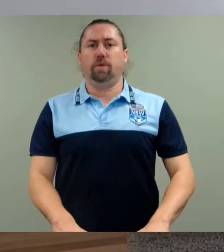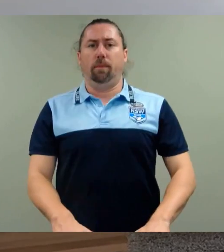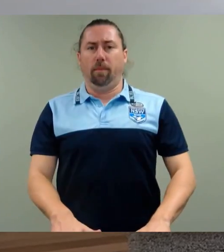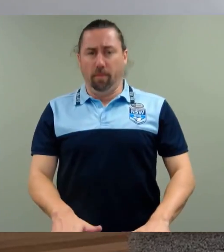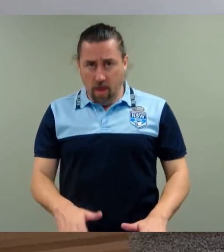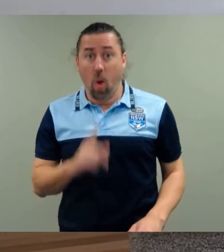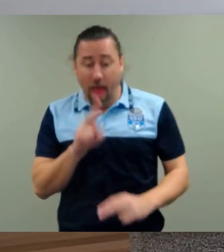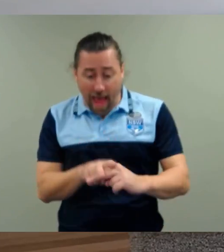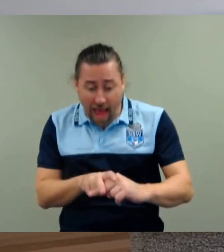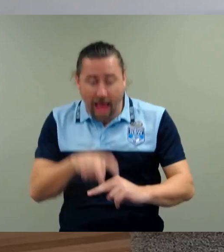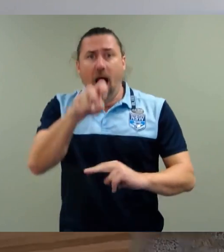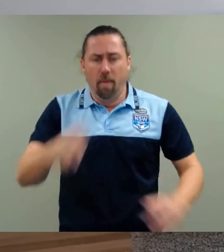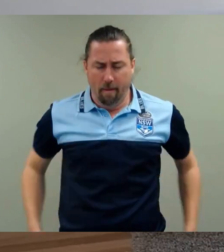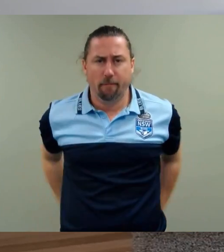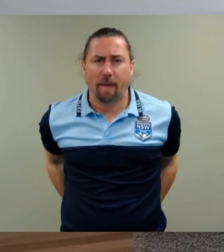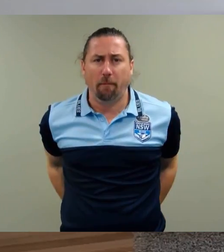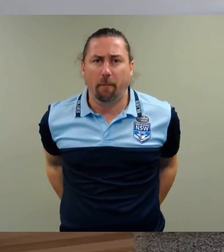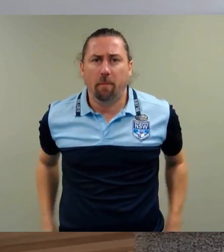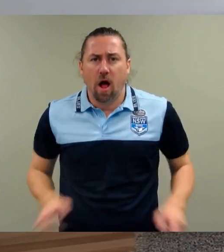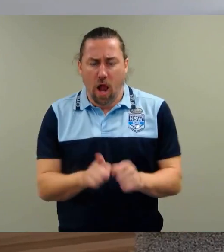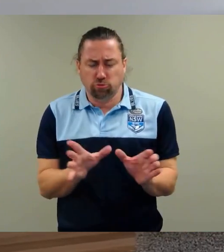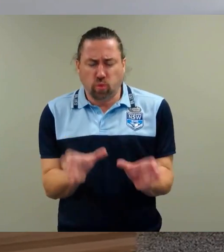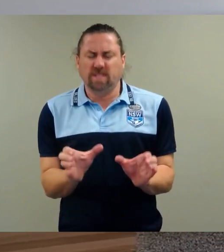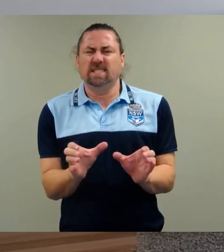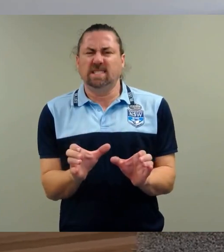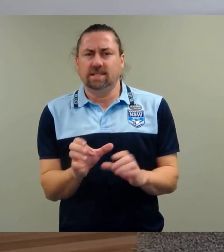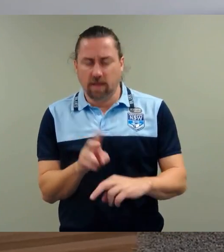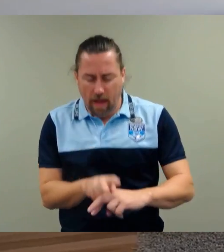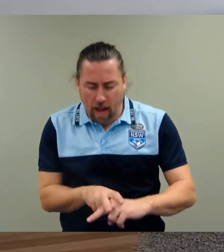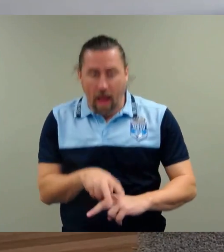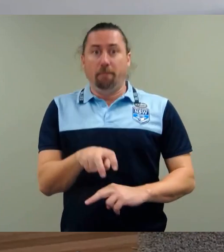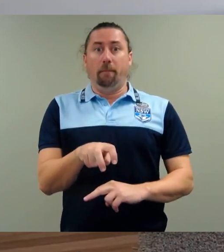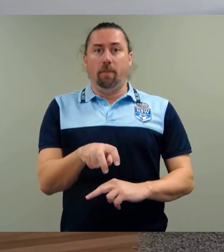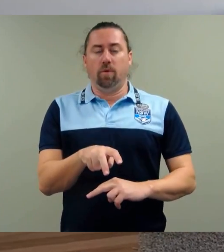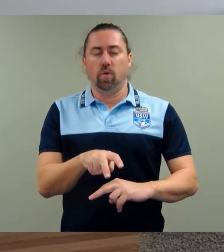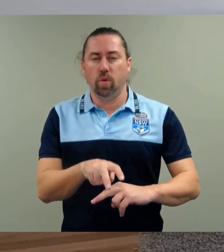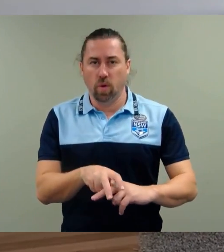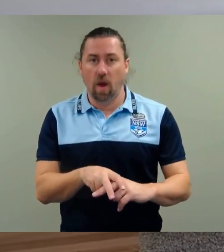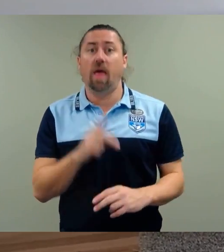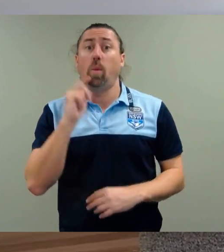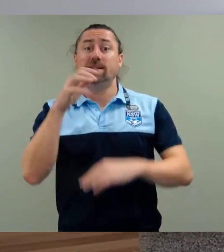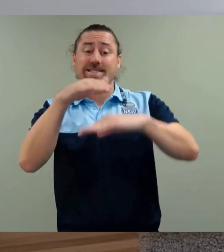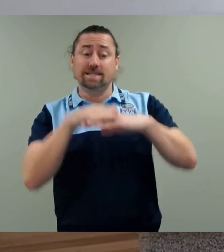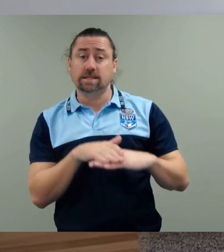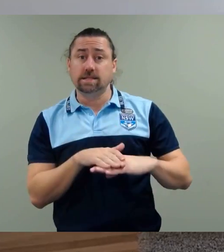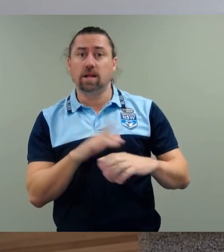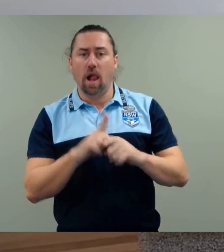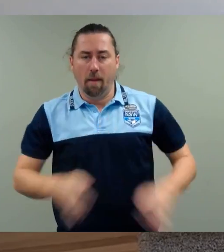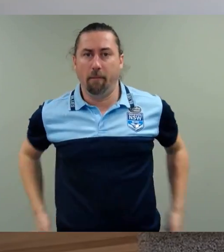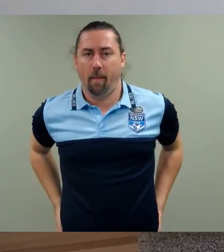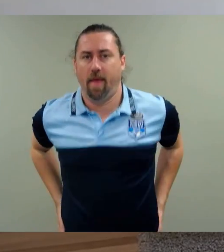bottom cheeks together when standing up. We're going to reverse the movement by sticking your bottom out towards the